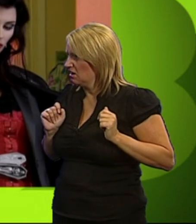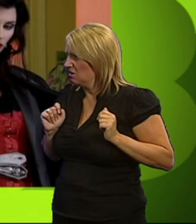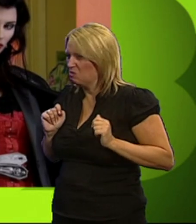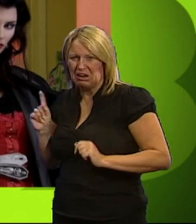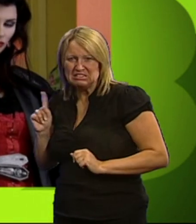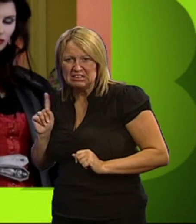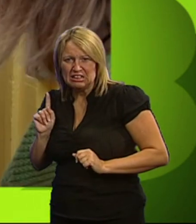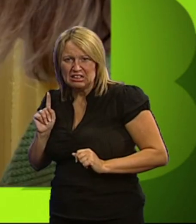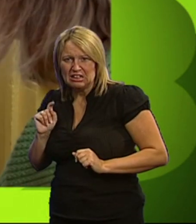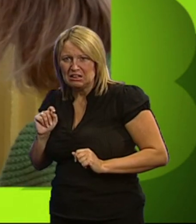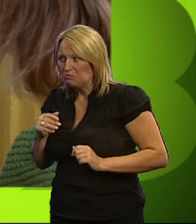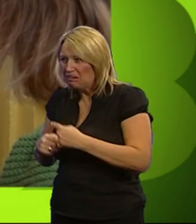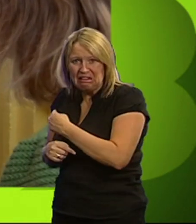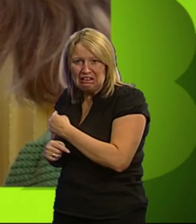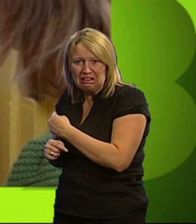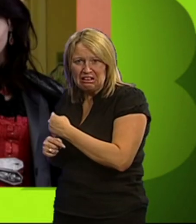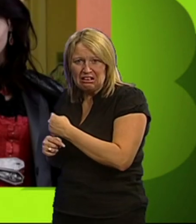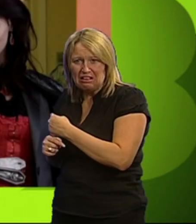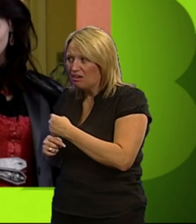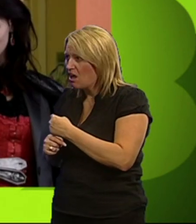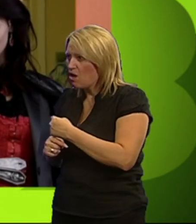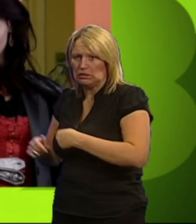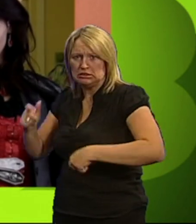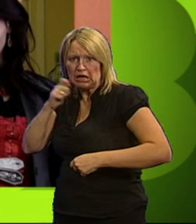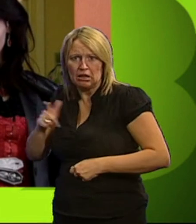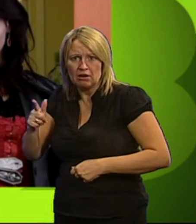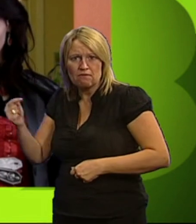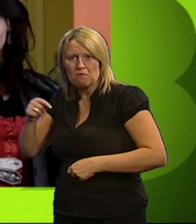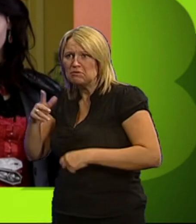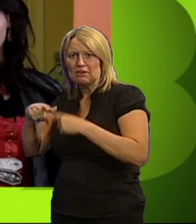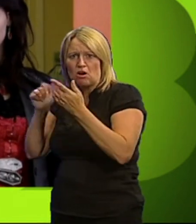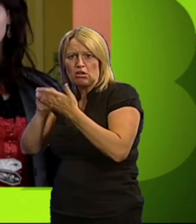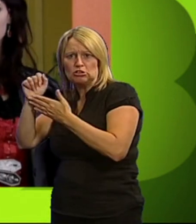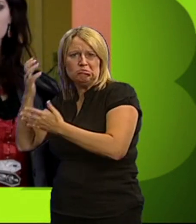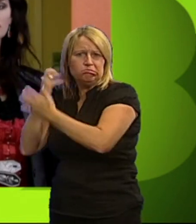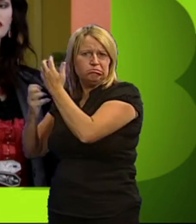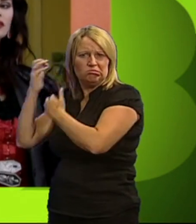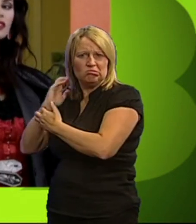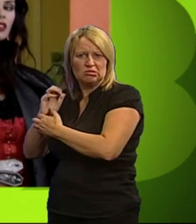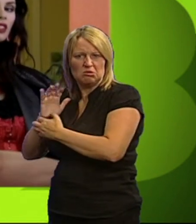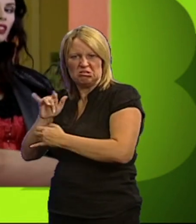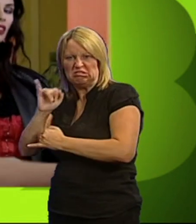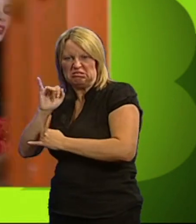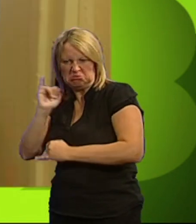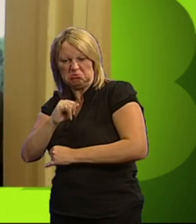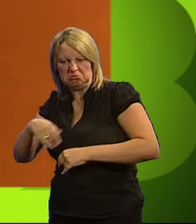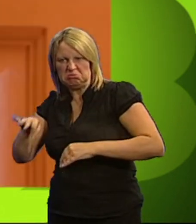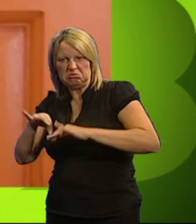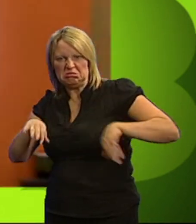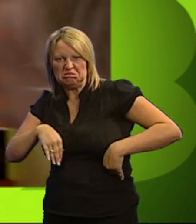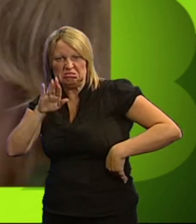What, Magda, you mean? How dare you? She may come from a different cultural heritage, but that's no excuse for bigotry.